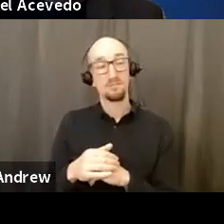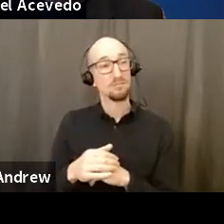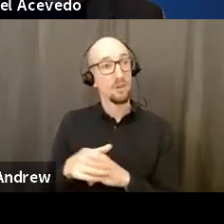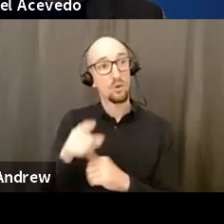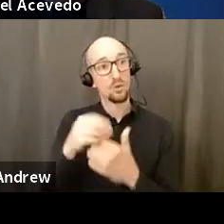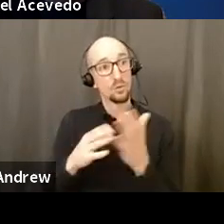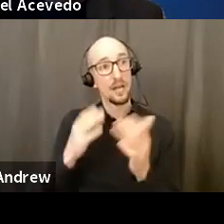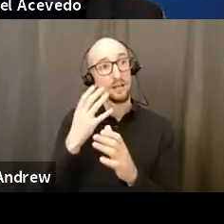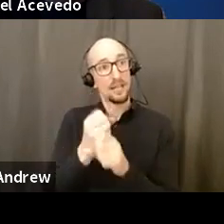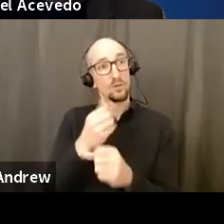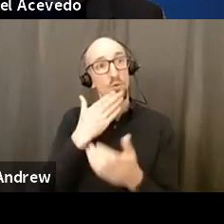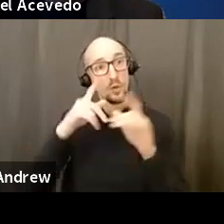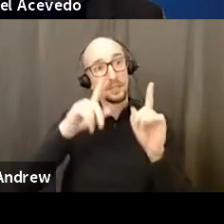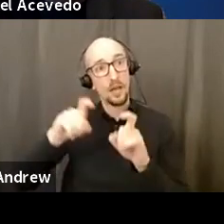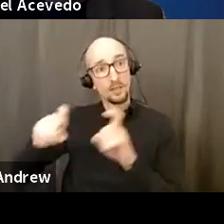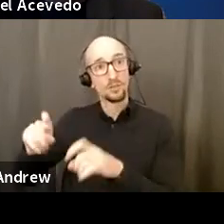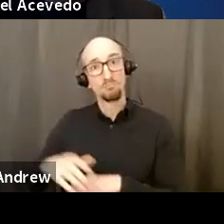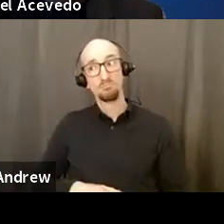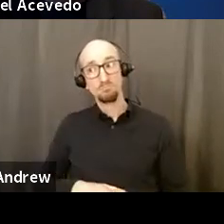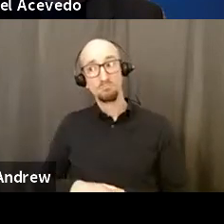much do those grades reflect